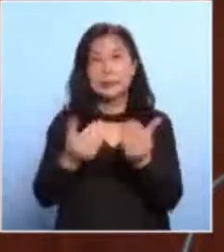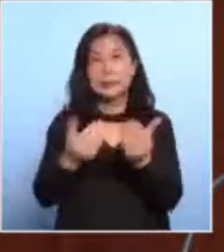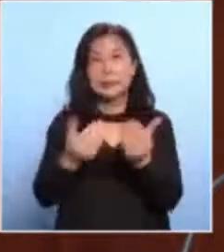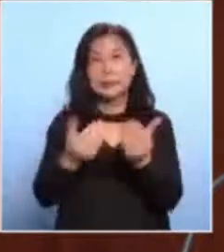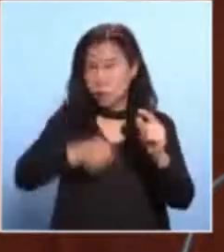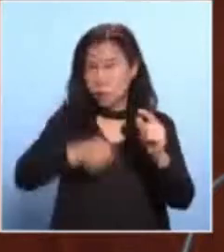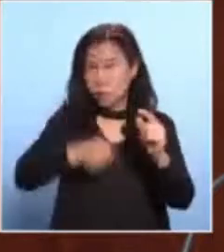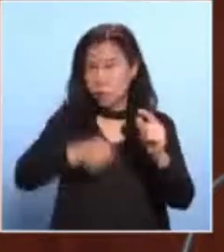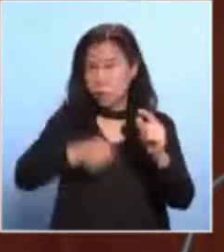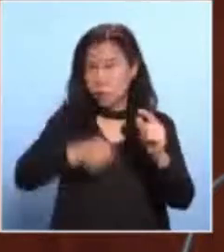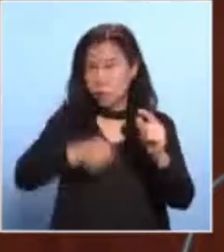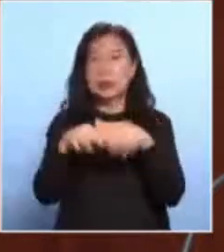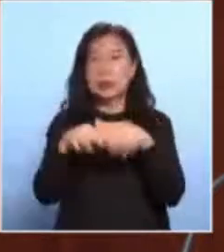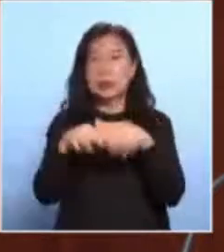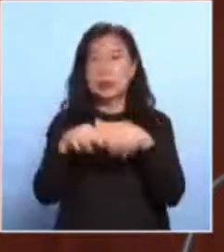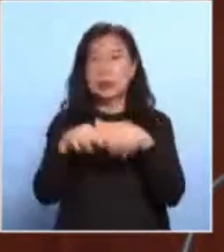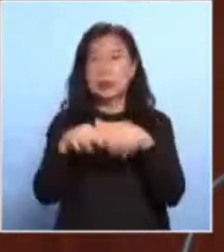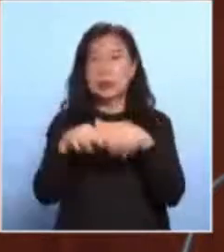among the elderly.